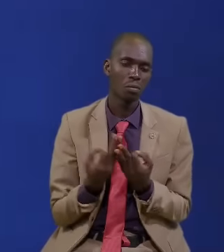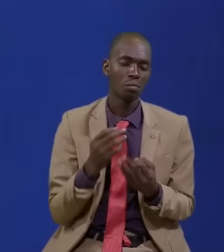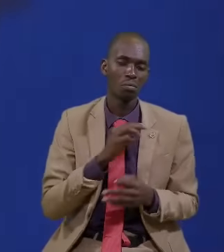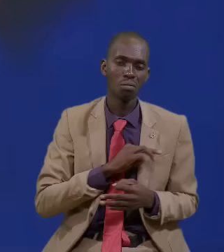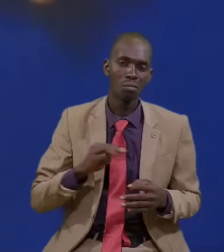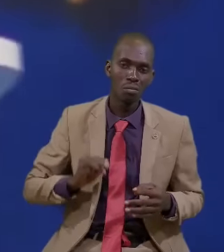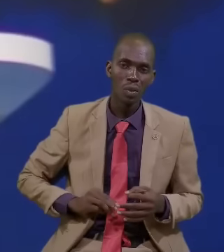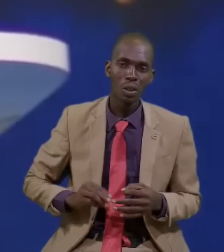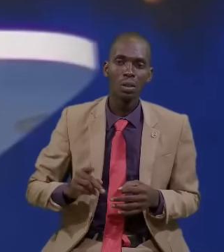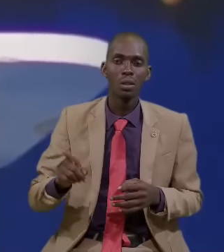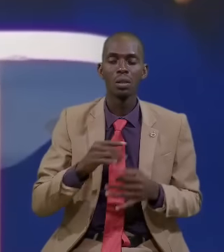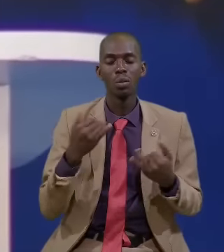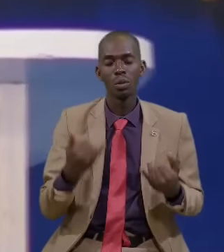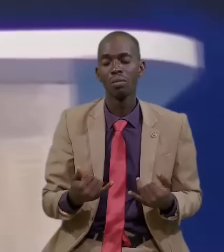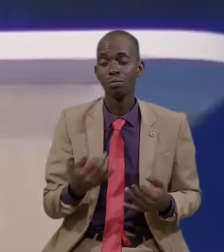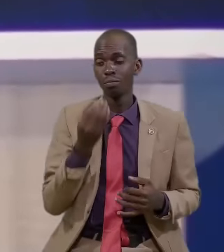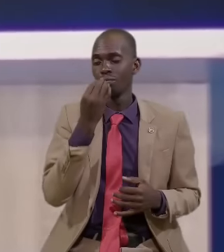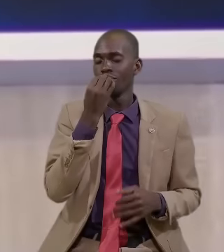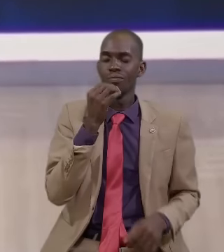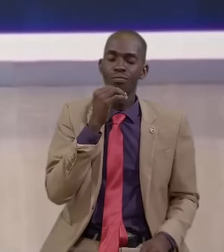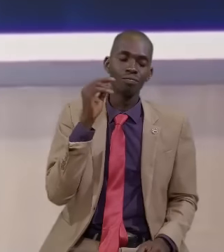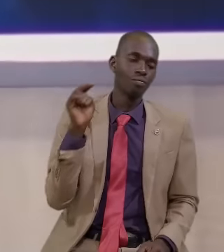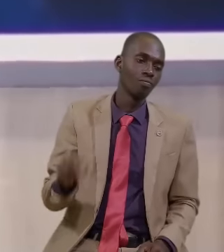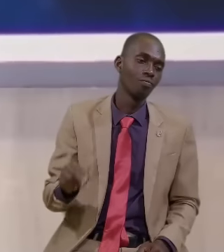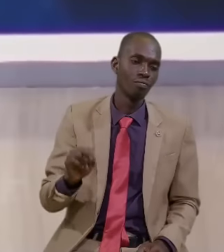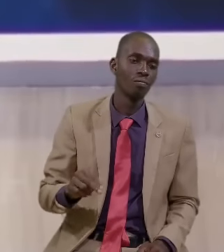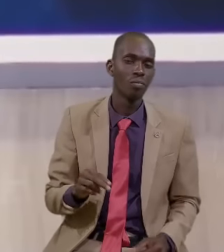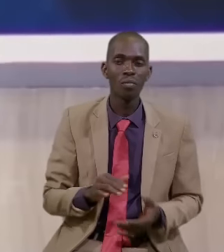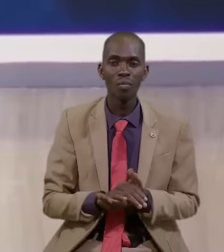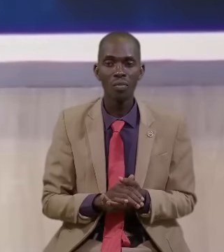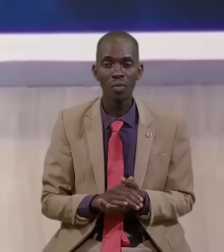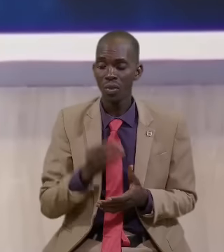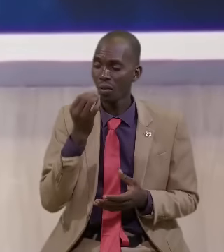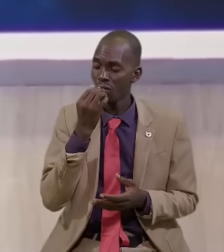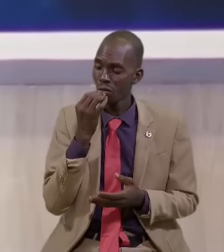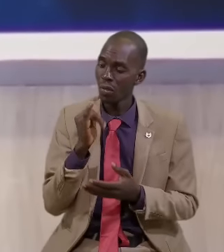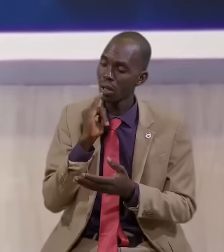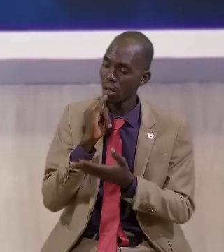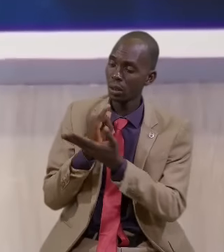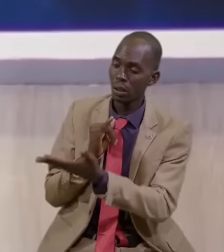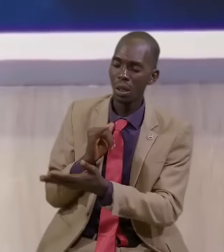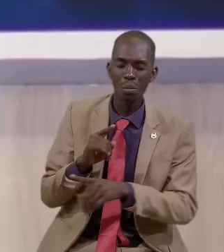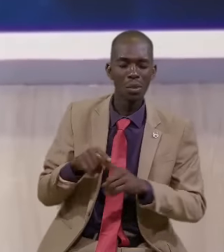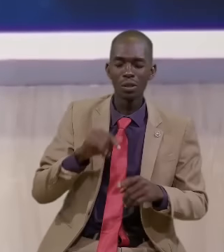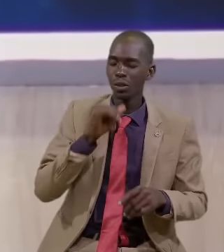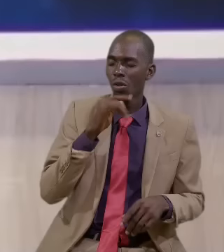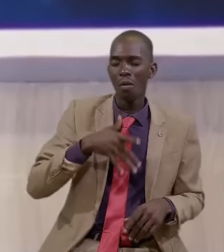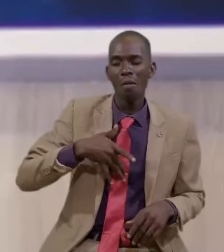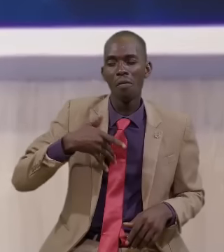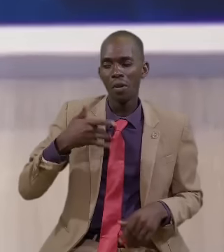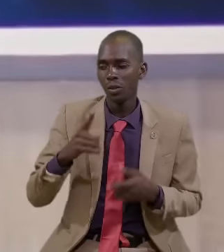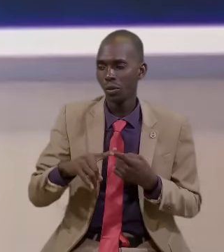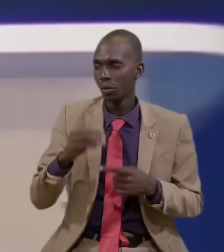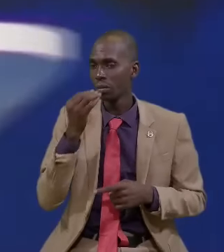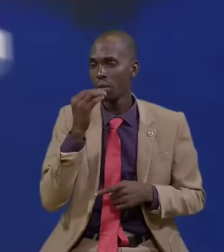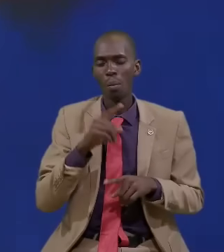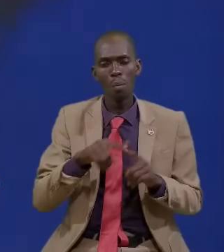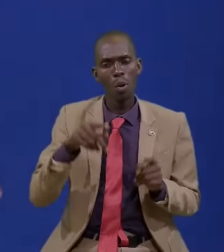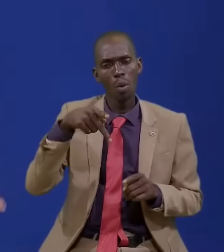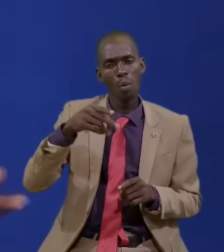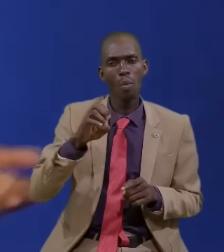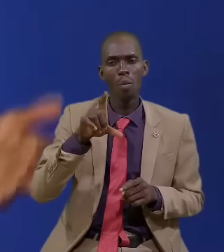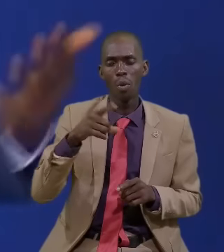they lose appetite, that they don't have. The food is there, but they cannot eat. And Paul the apostle is saying, by the Spirit